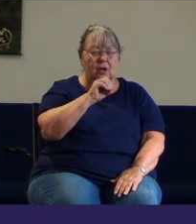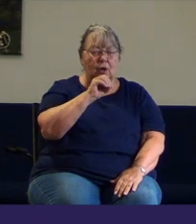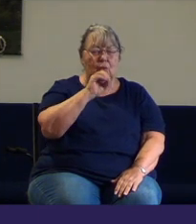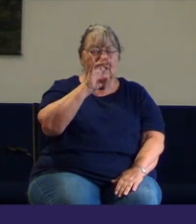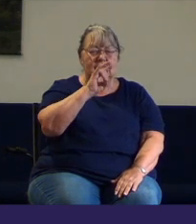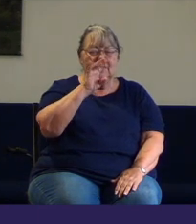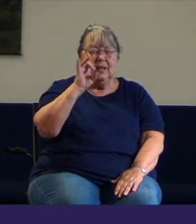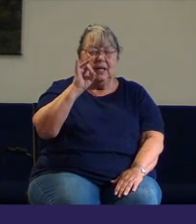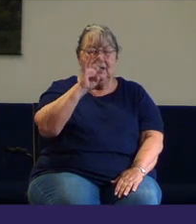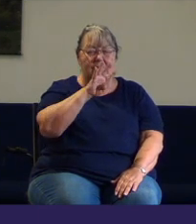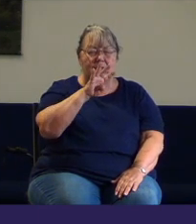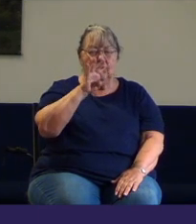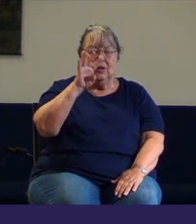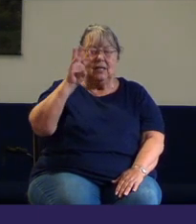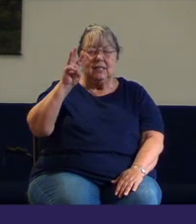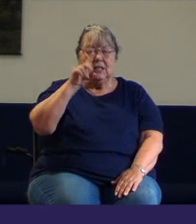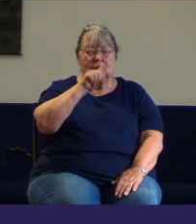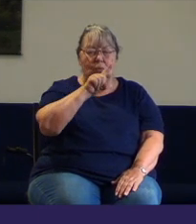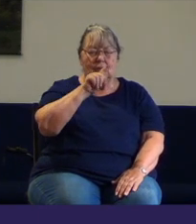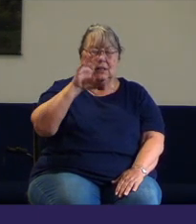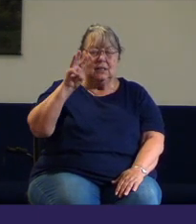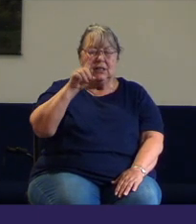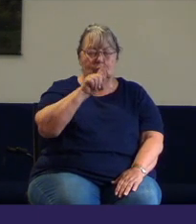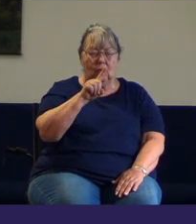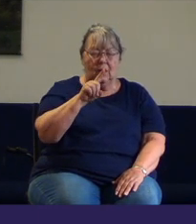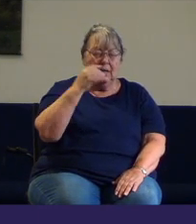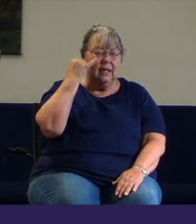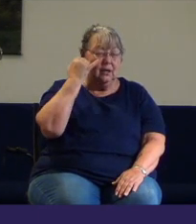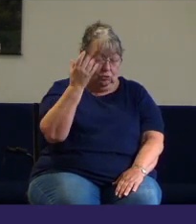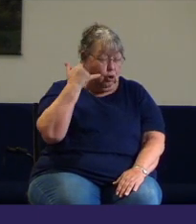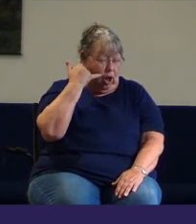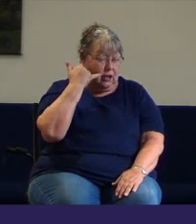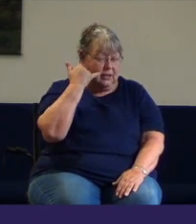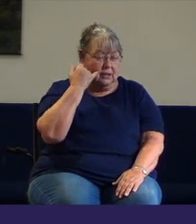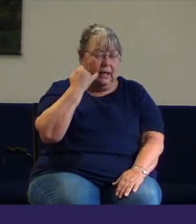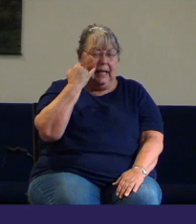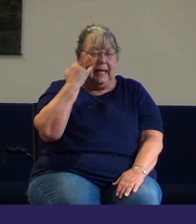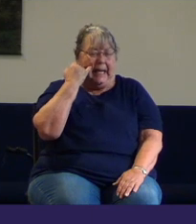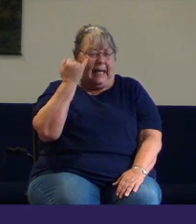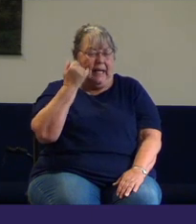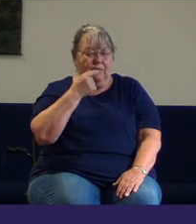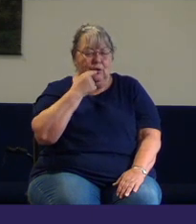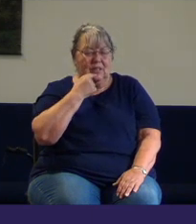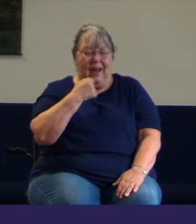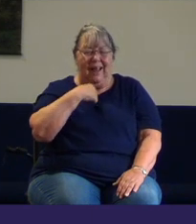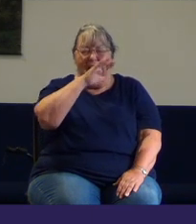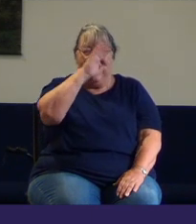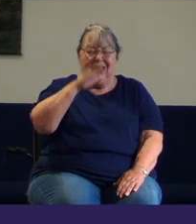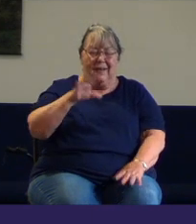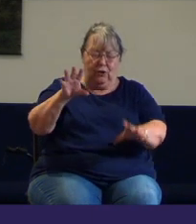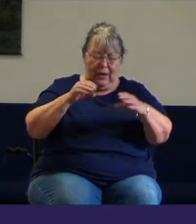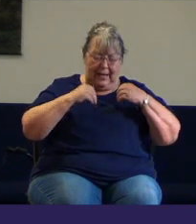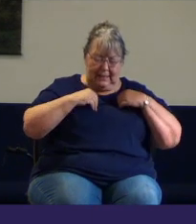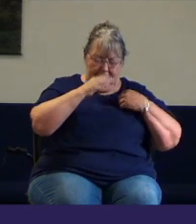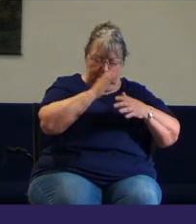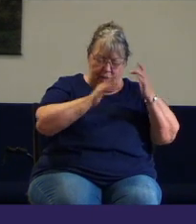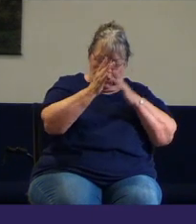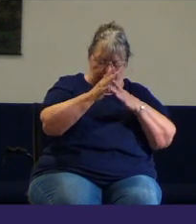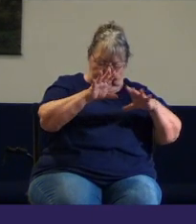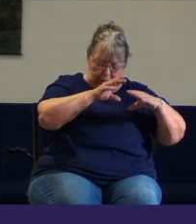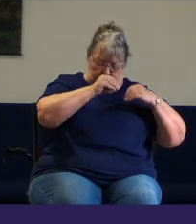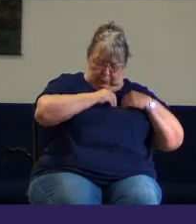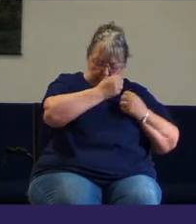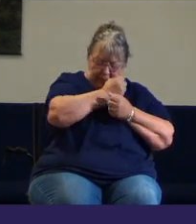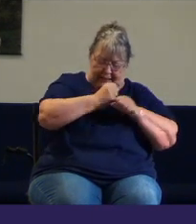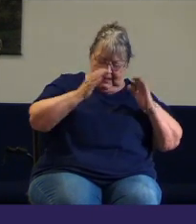570-784-6161. Give us a call. If this is your moment to say, I've never received Jesus as my Savior and my Lord. I've never invited him in. I've heard about